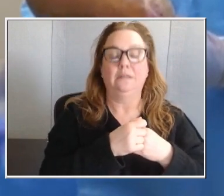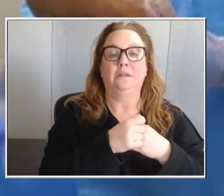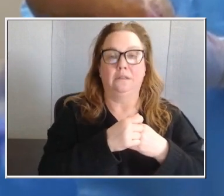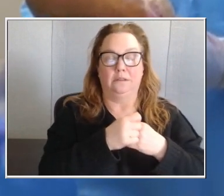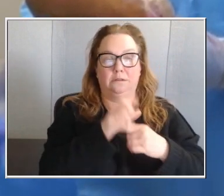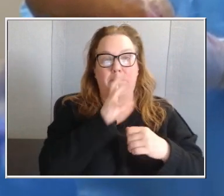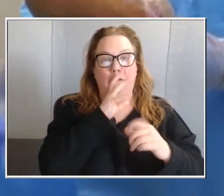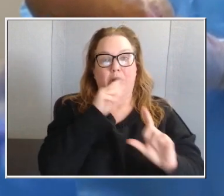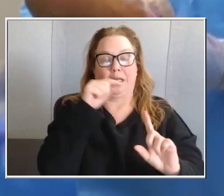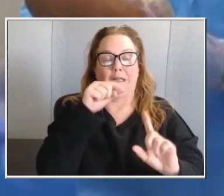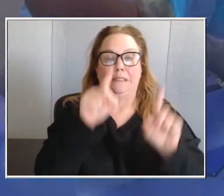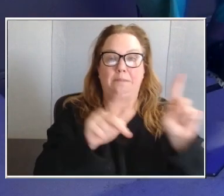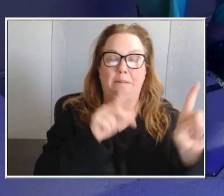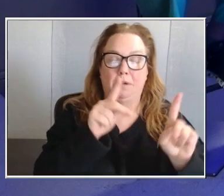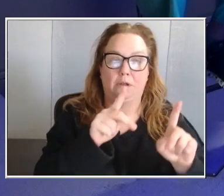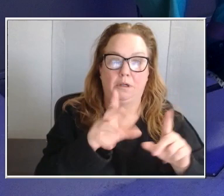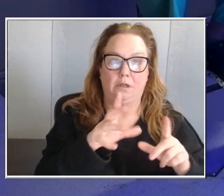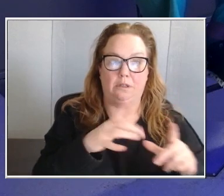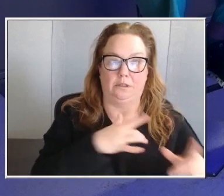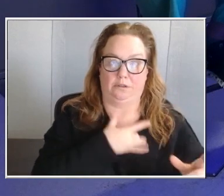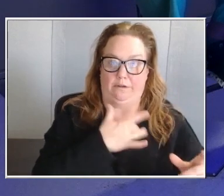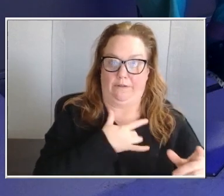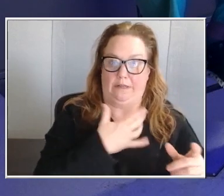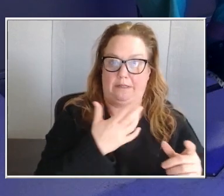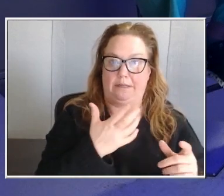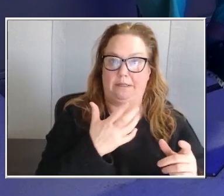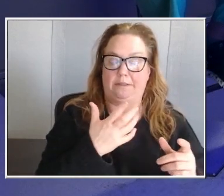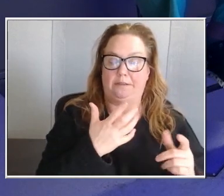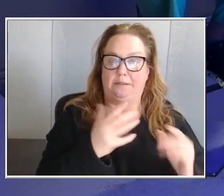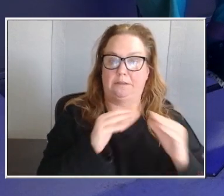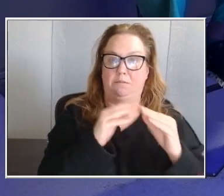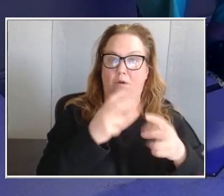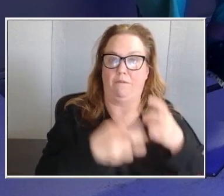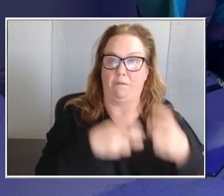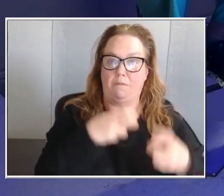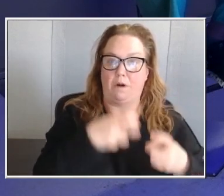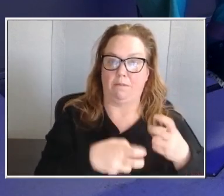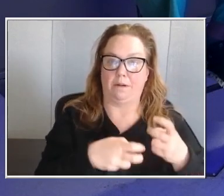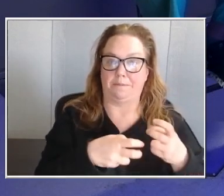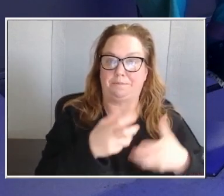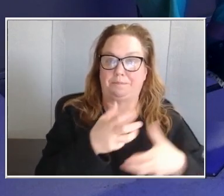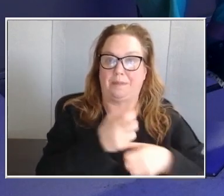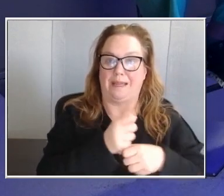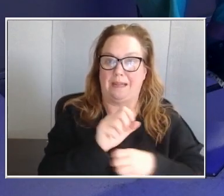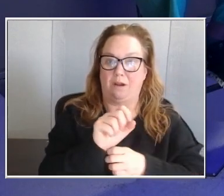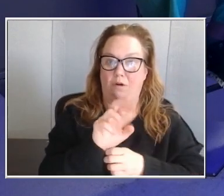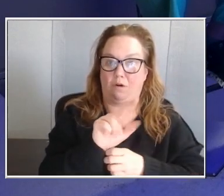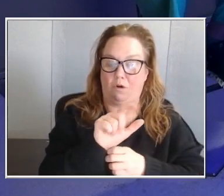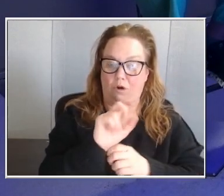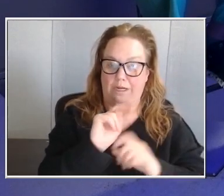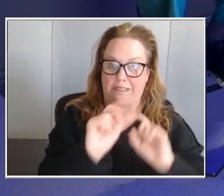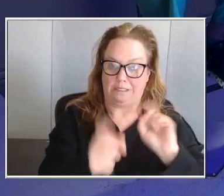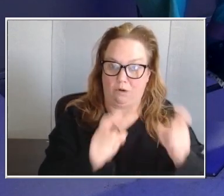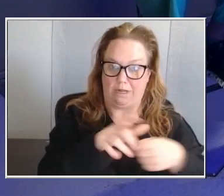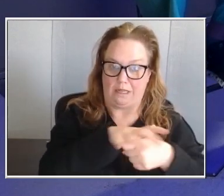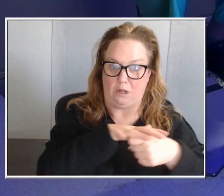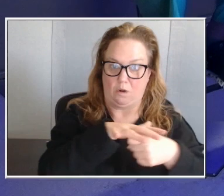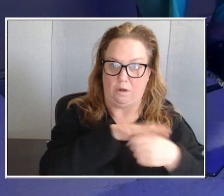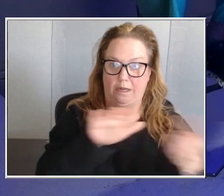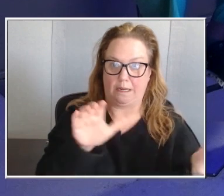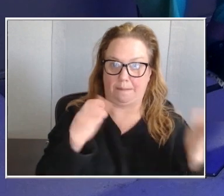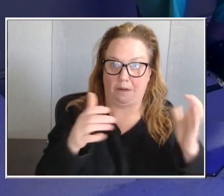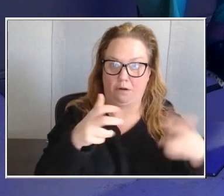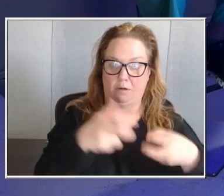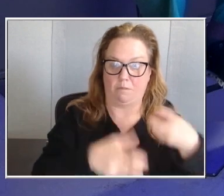folks here, but is your sense also that this is more of a problem of getting organs donated locally than a problem